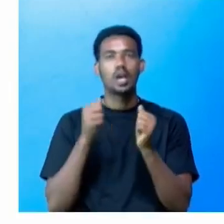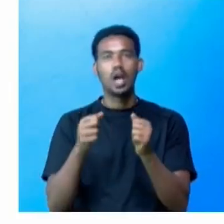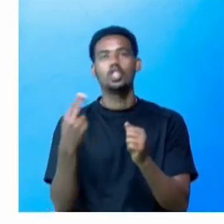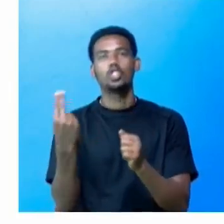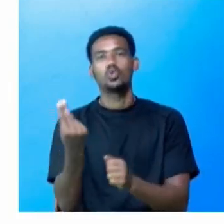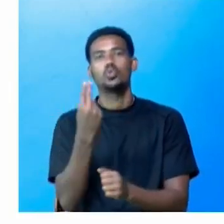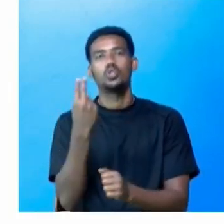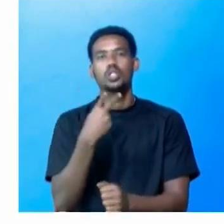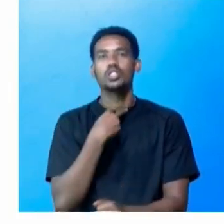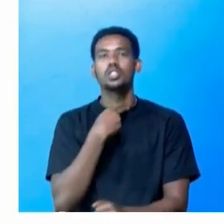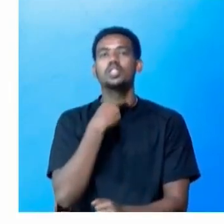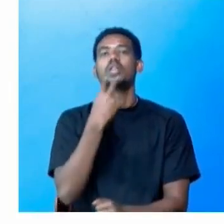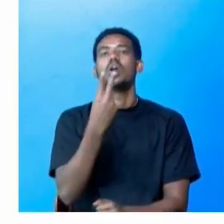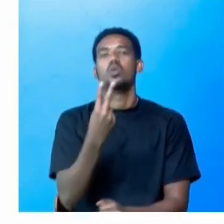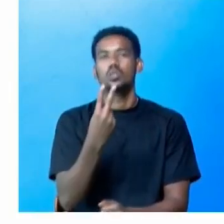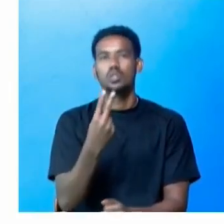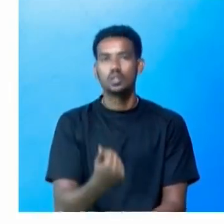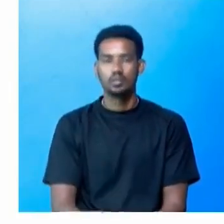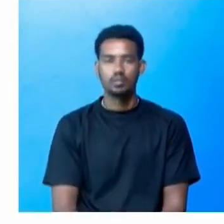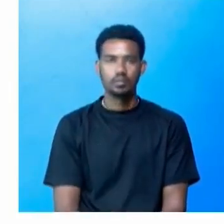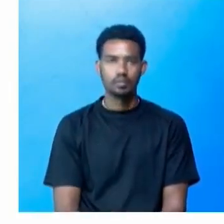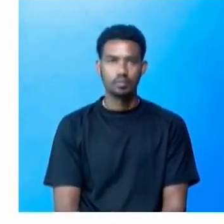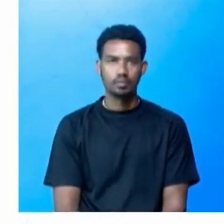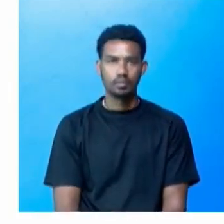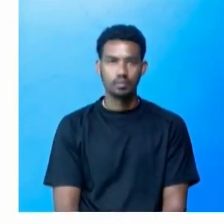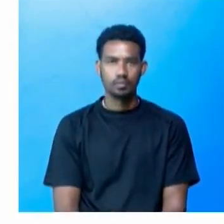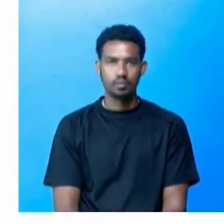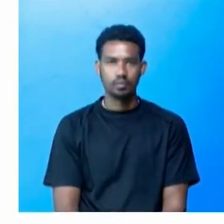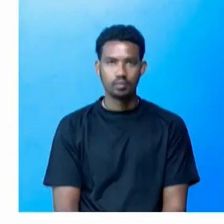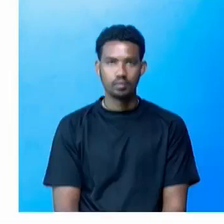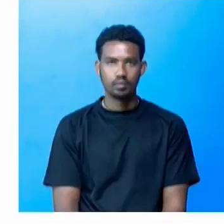For example, loud,